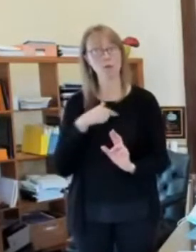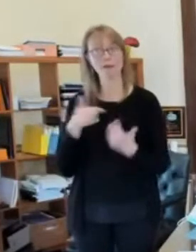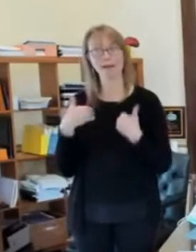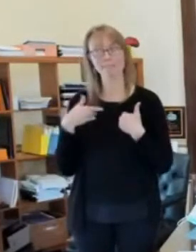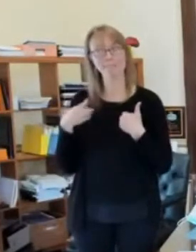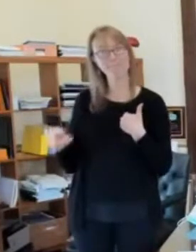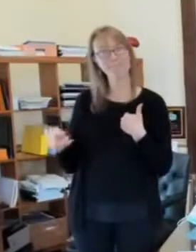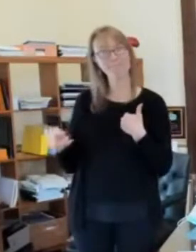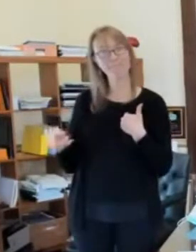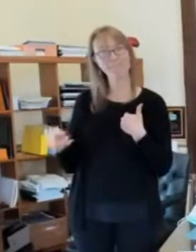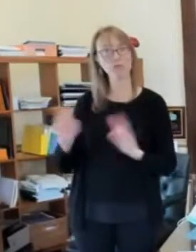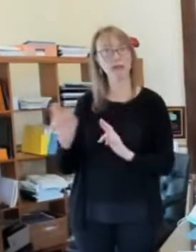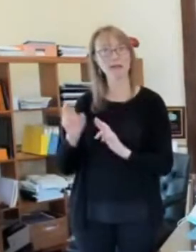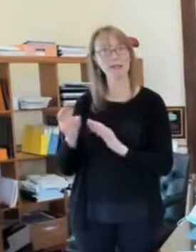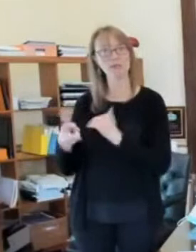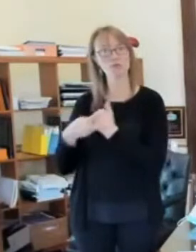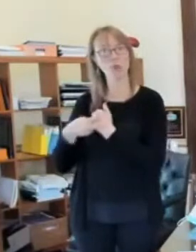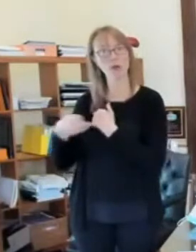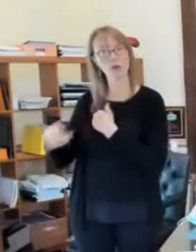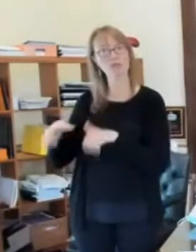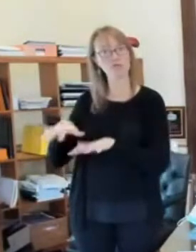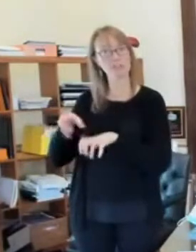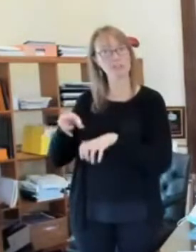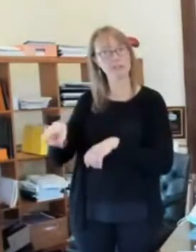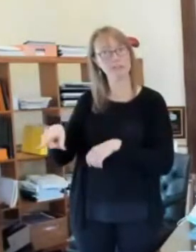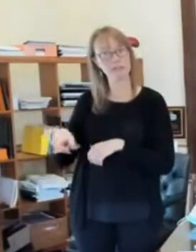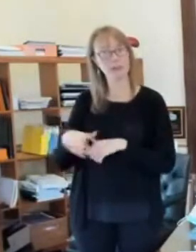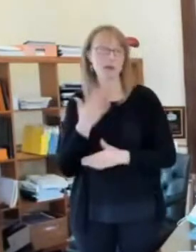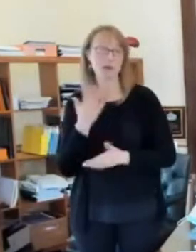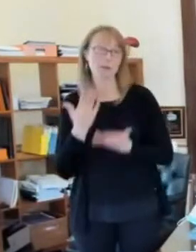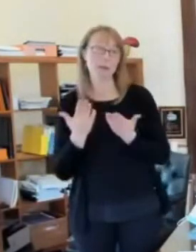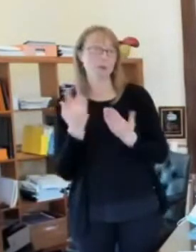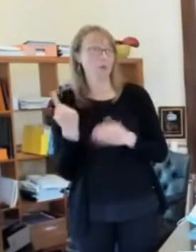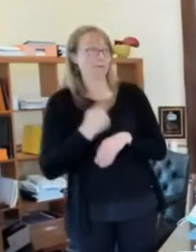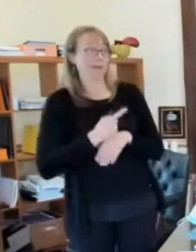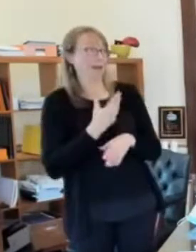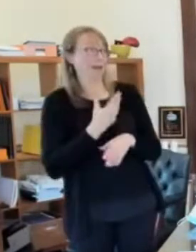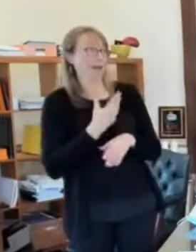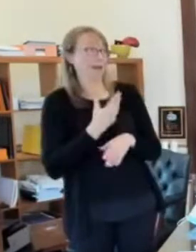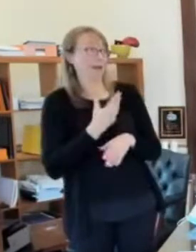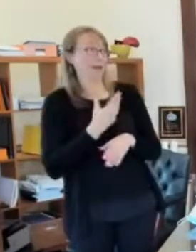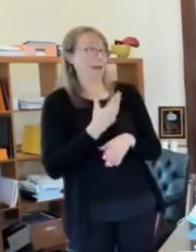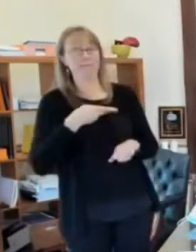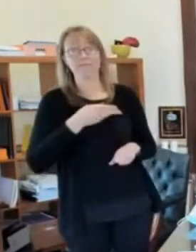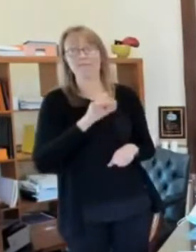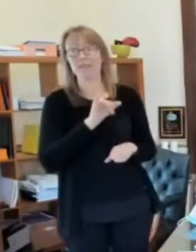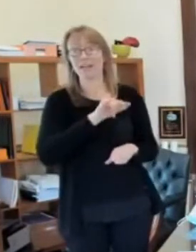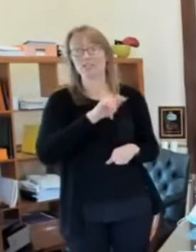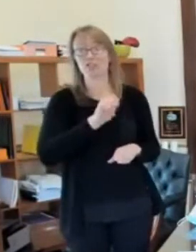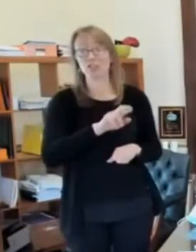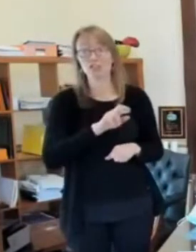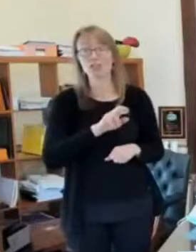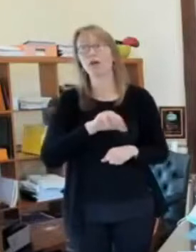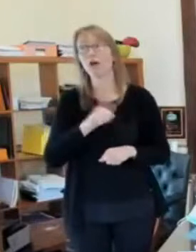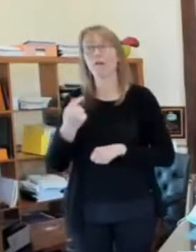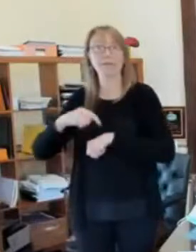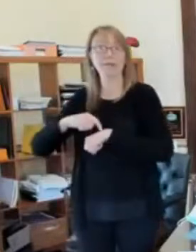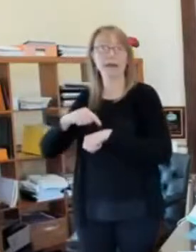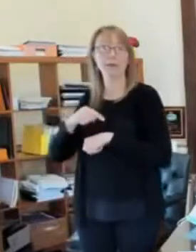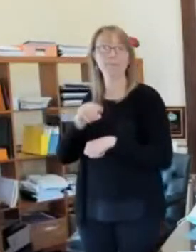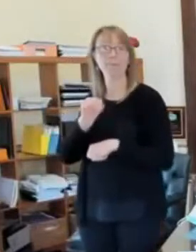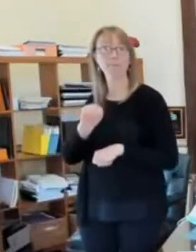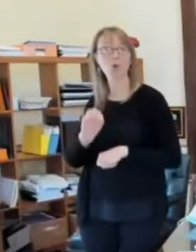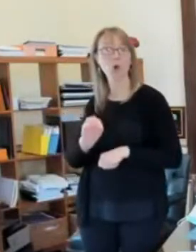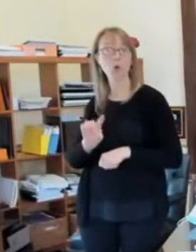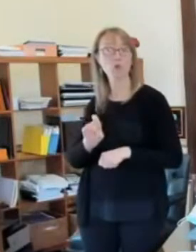know. And, you know, we may get Pfizer sometime and Moderna another time. We just don't know that yet. Cindy's